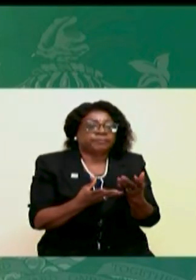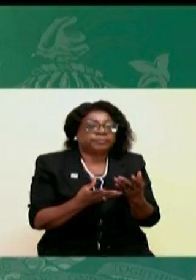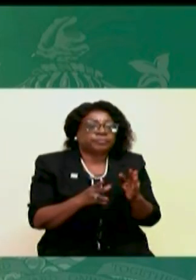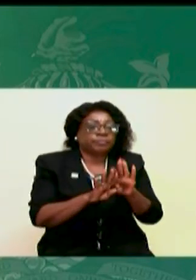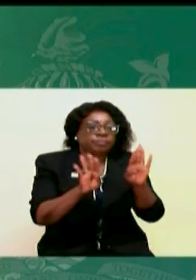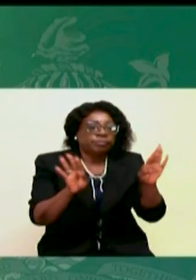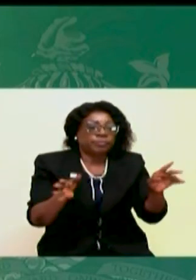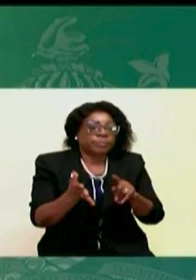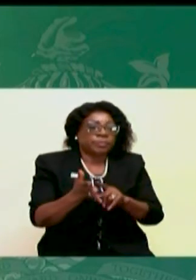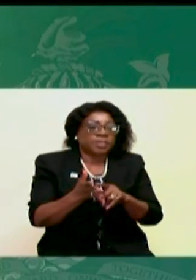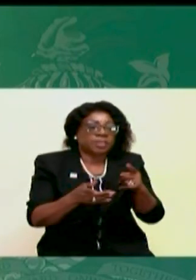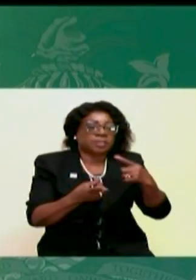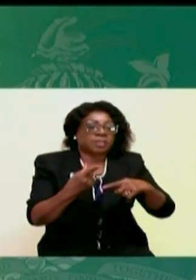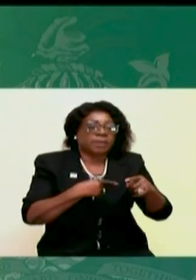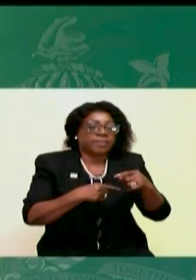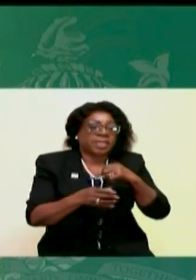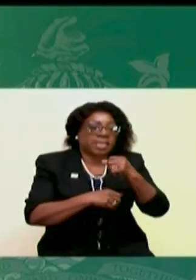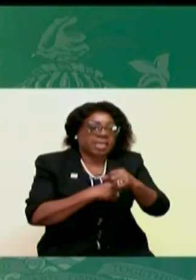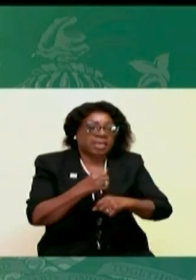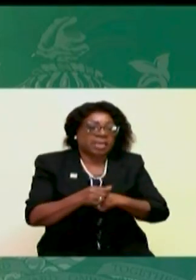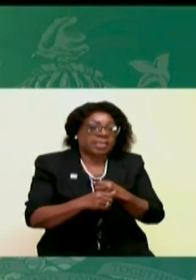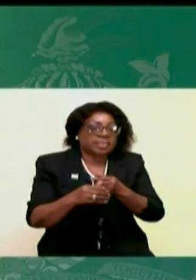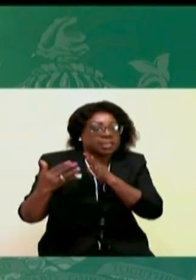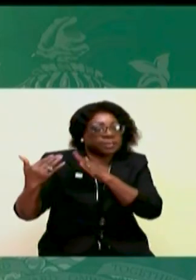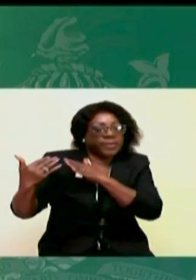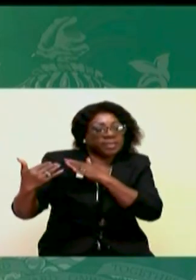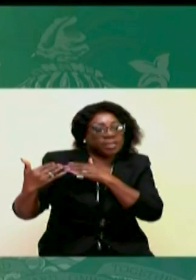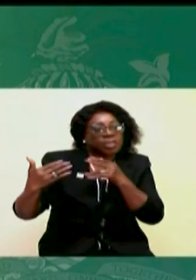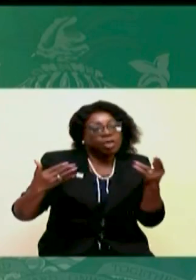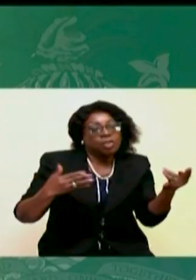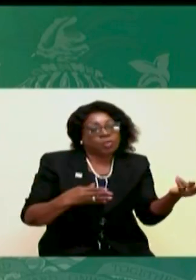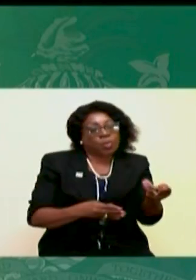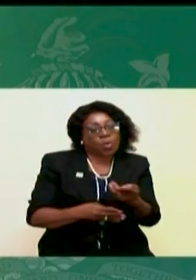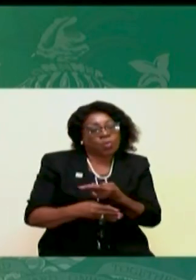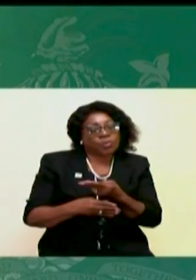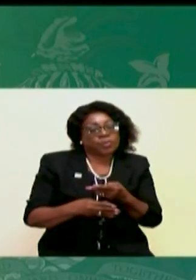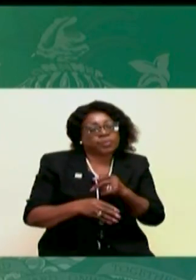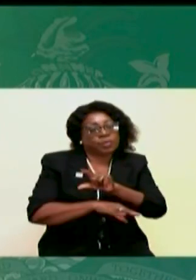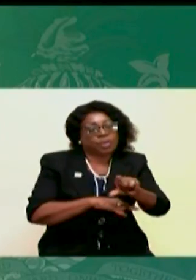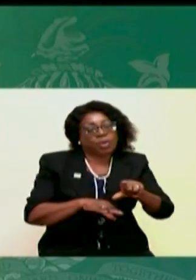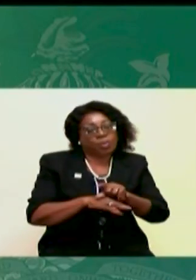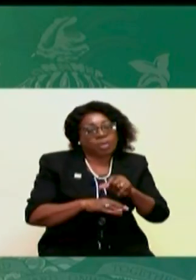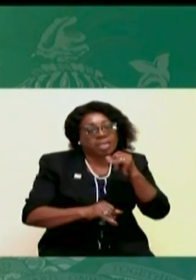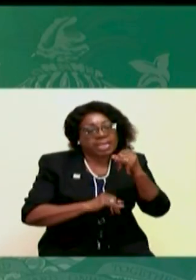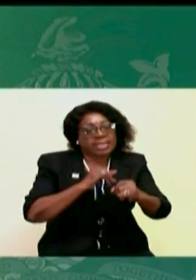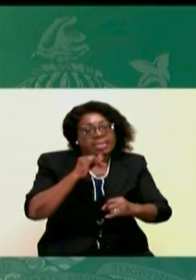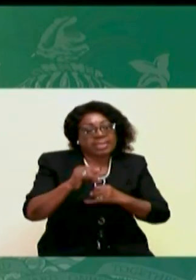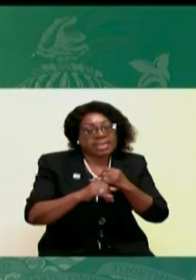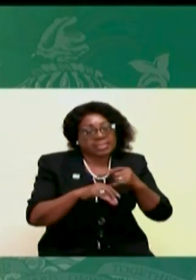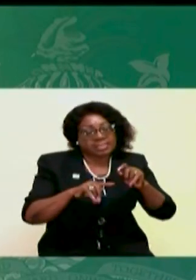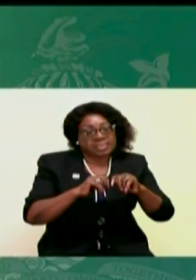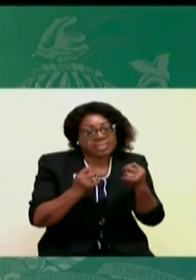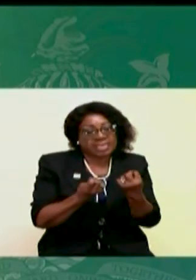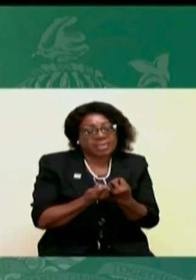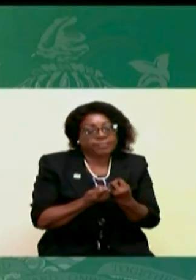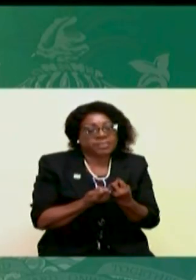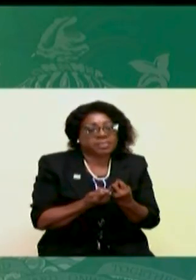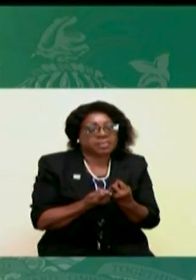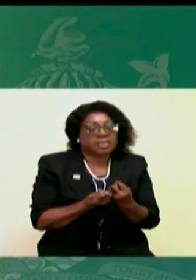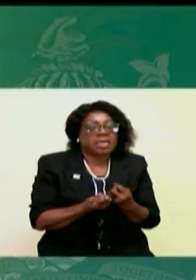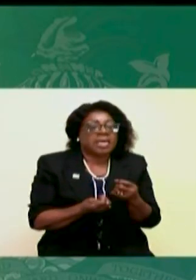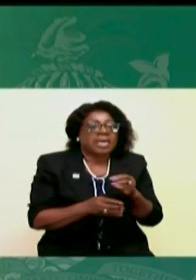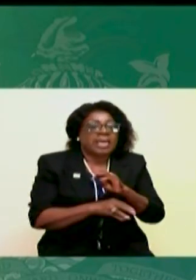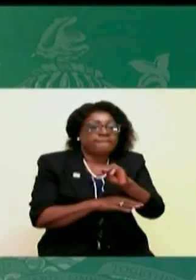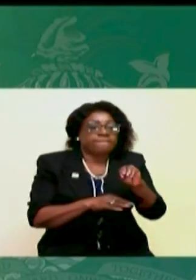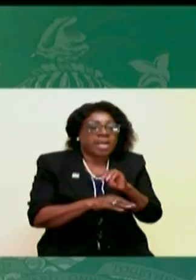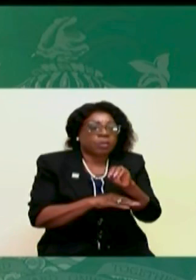upcoming fiscal year, and it is expected to host both local and international teams and tournaments. In Mangrove Key,